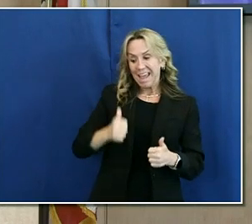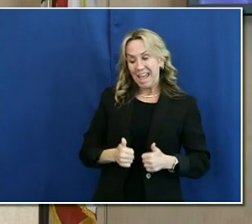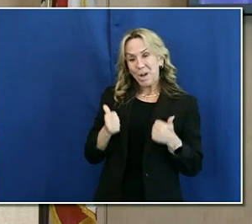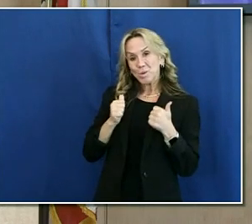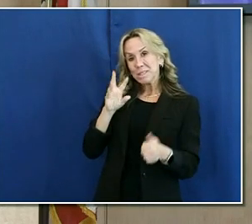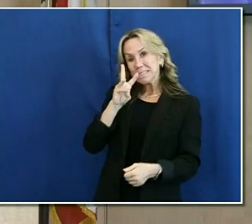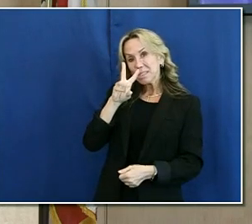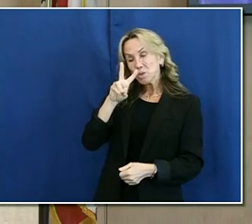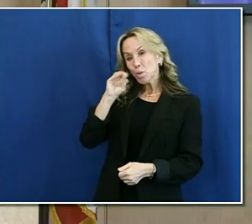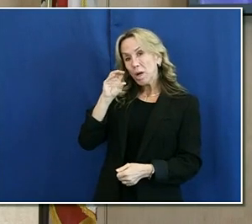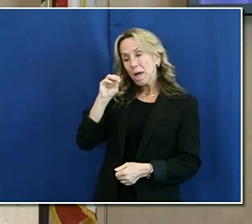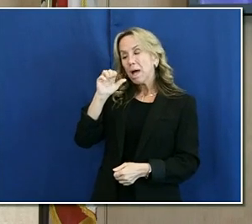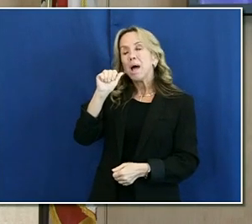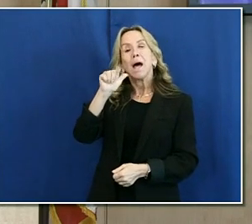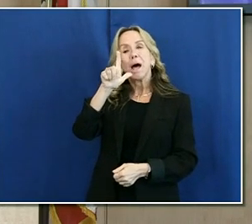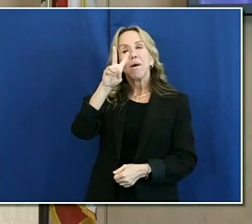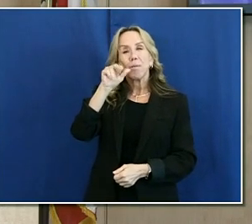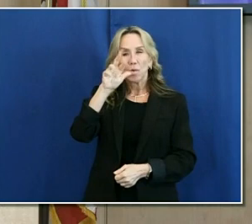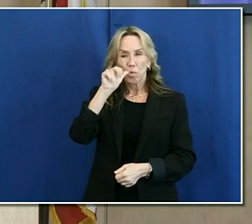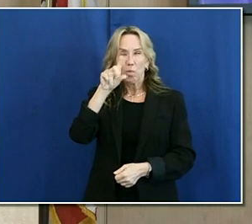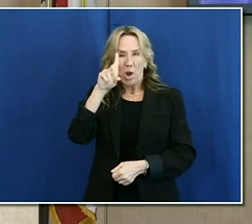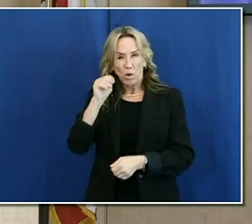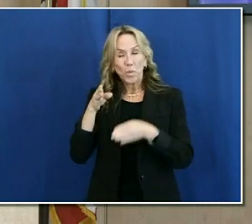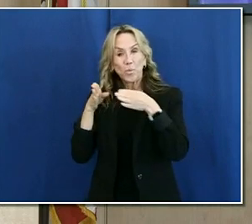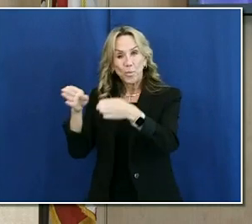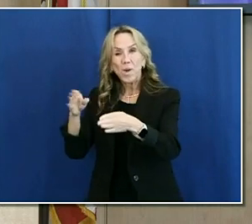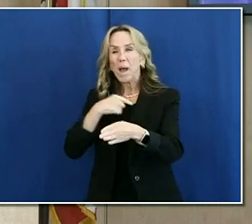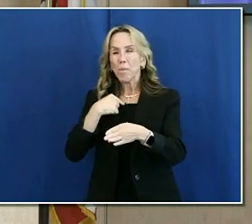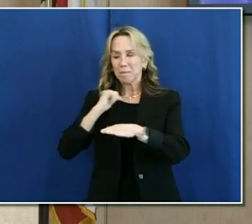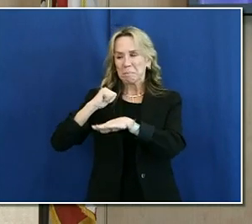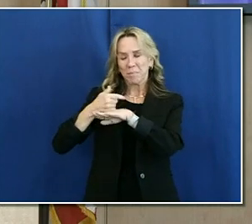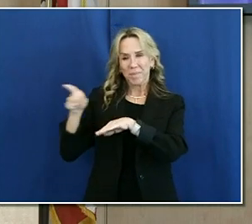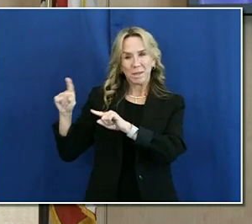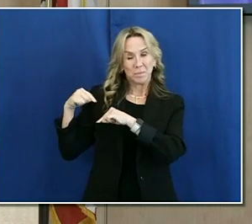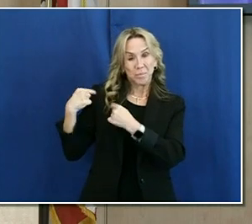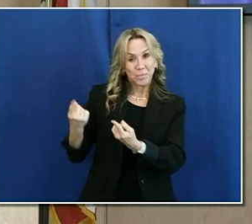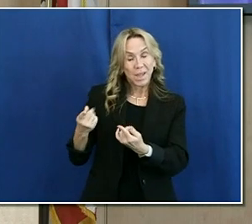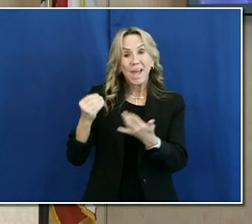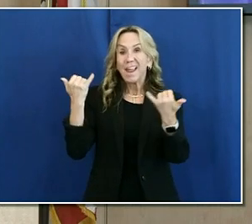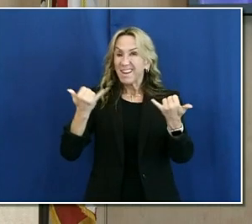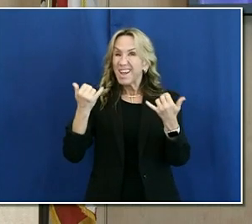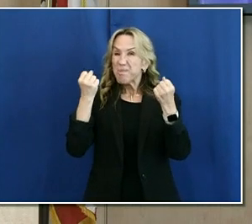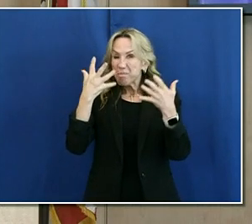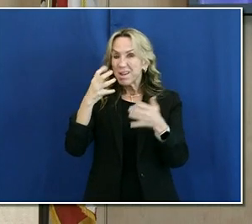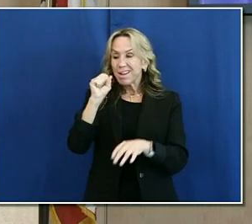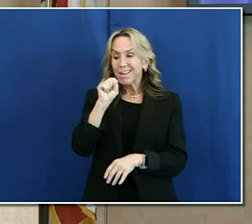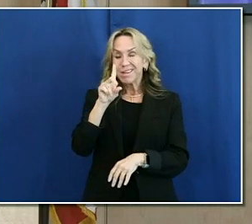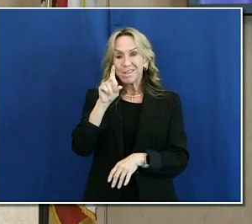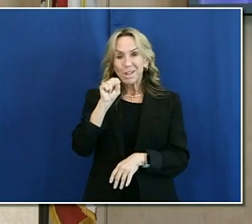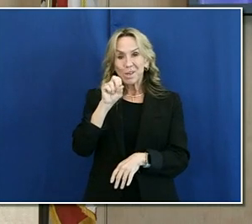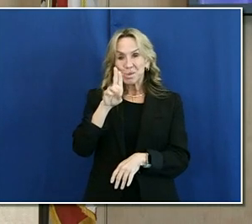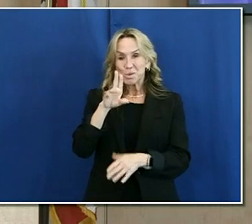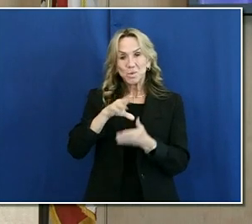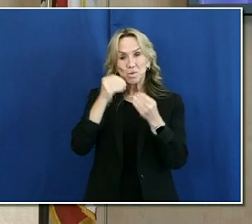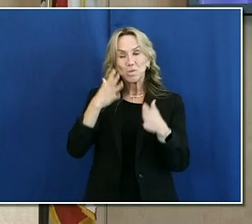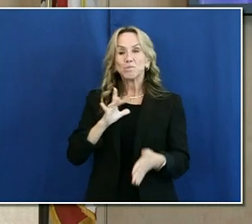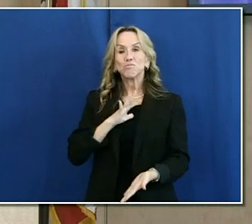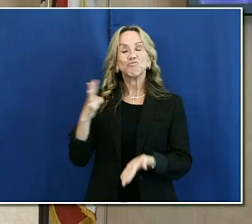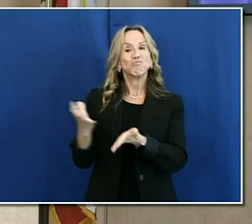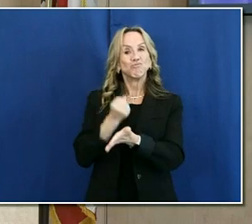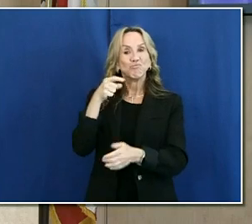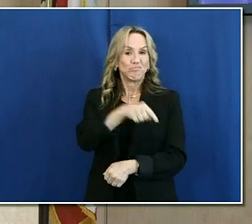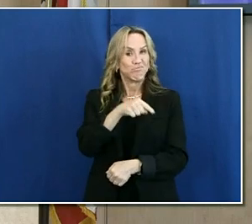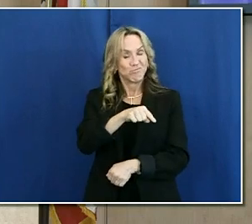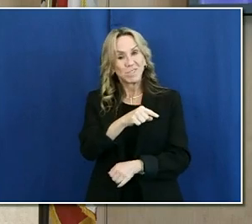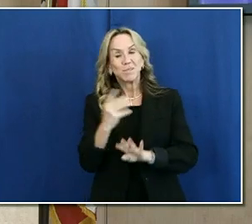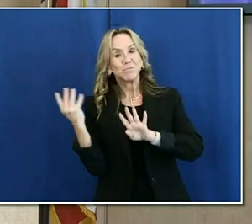That's a location we've had for a while, serving the community, but a lot of San Diego State students are in fact using that. That site is